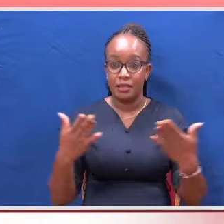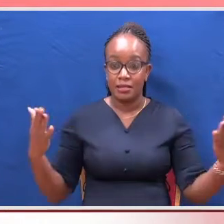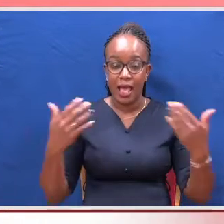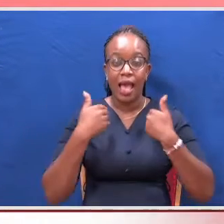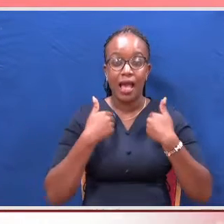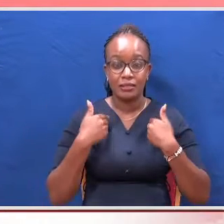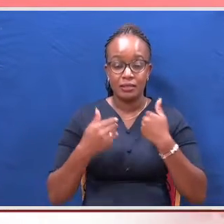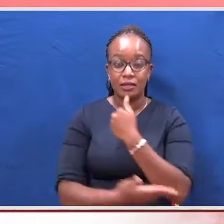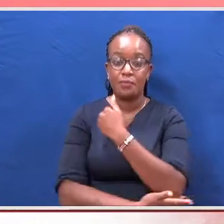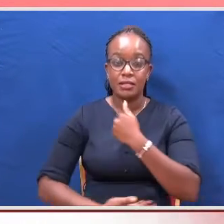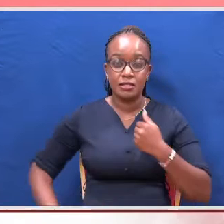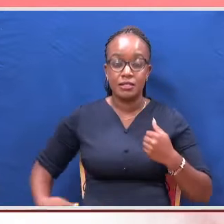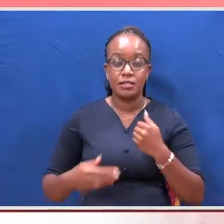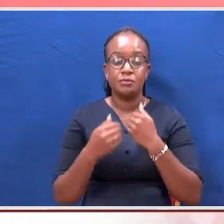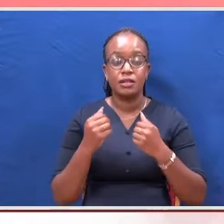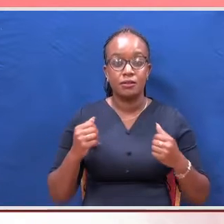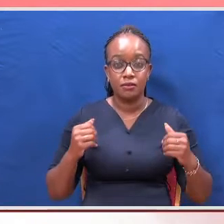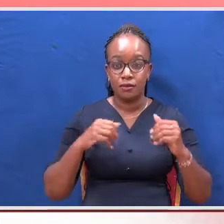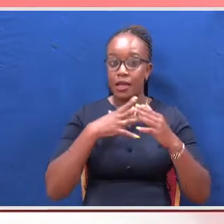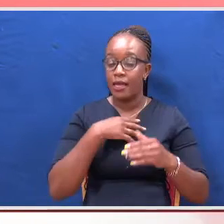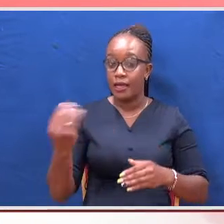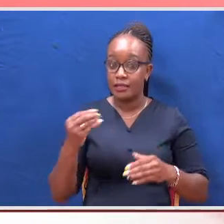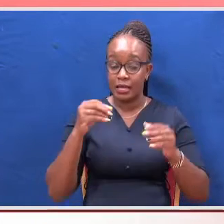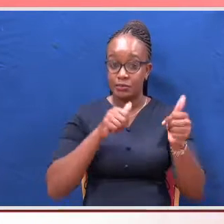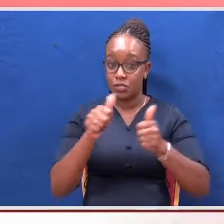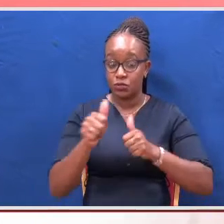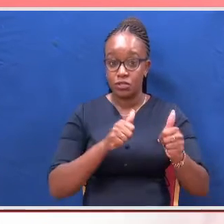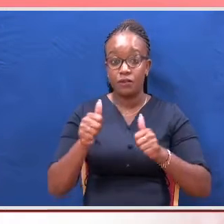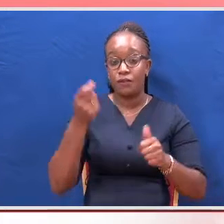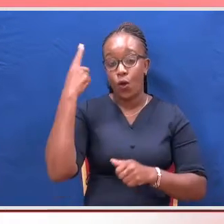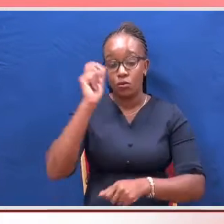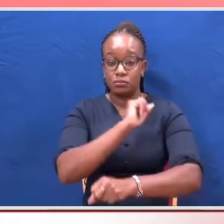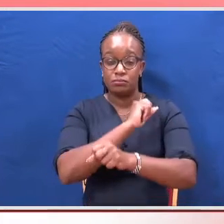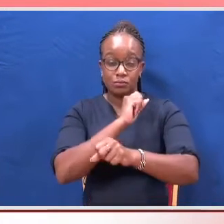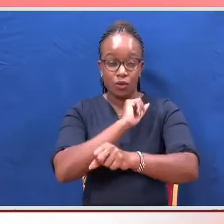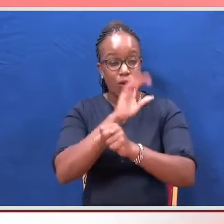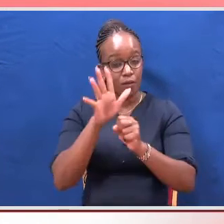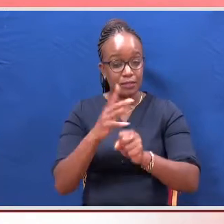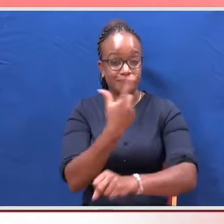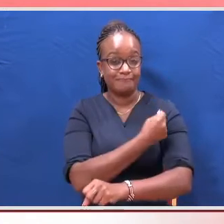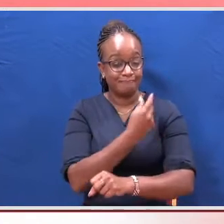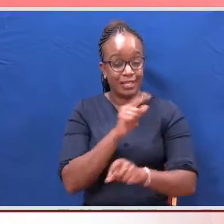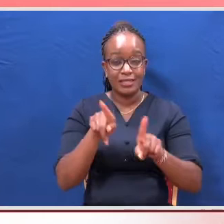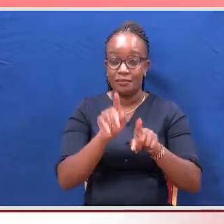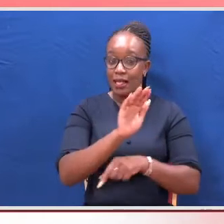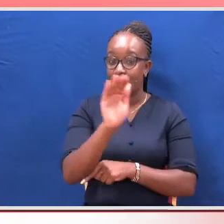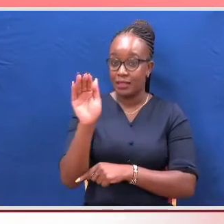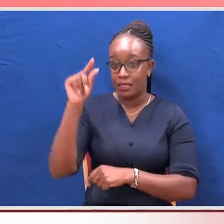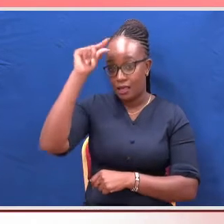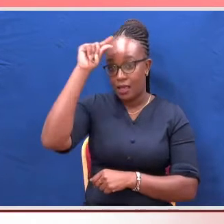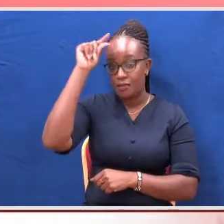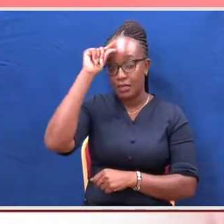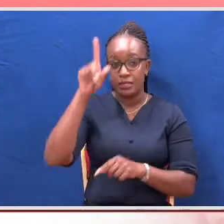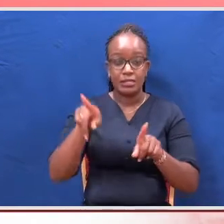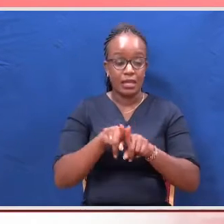now placed the importation, distribution and administration of the COVID-19 vaccine solely in the hands of the government. Meanwhile, Kenya